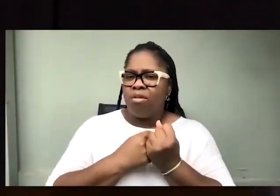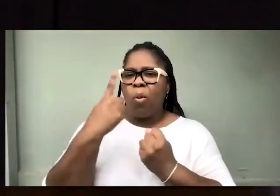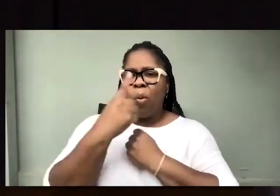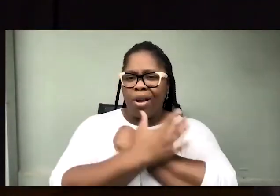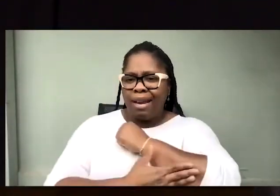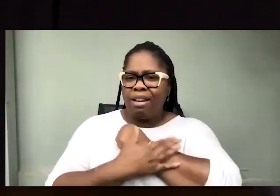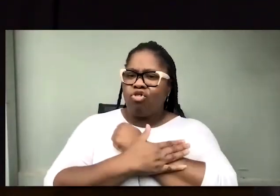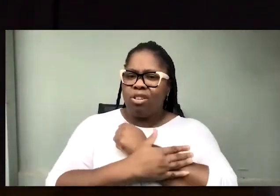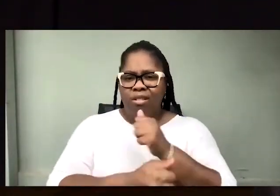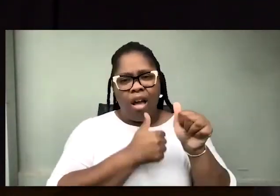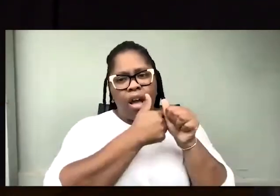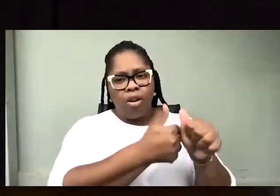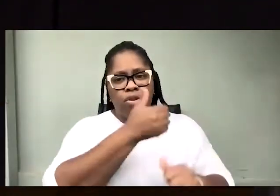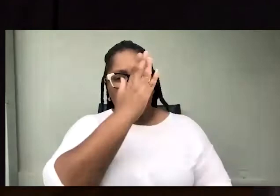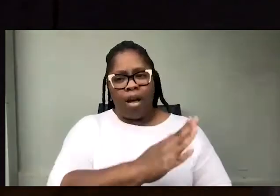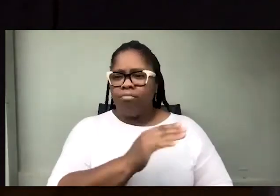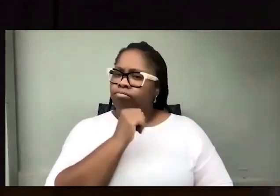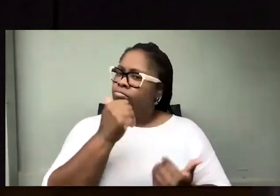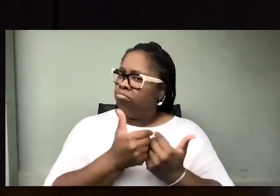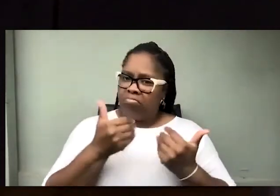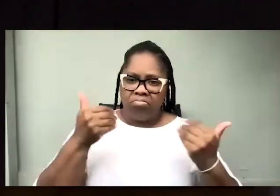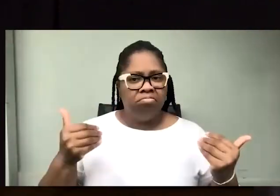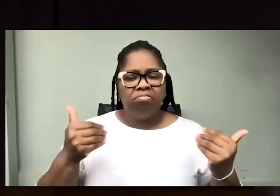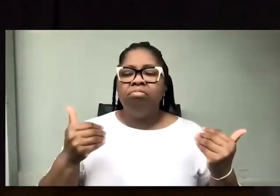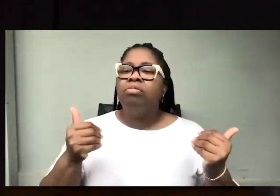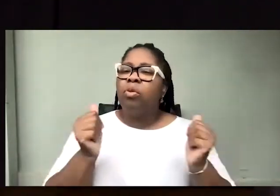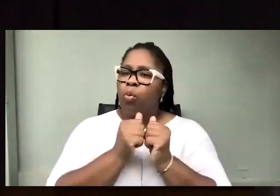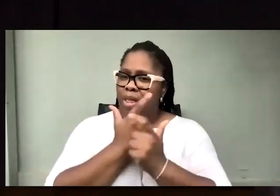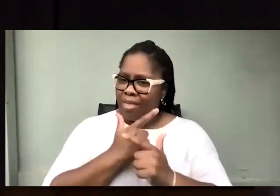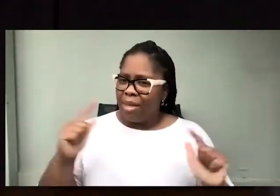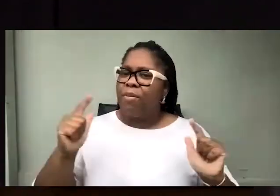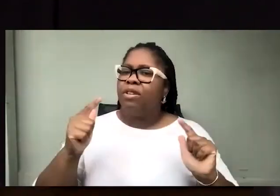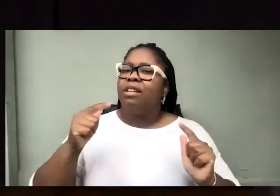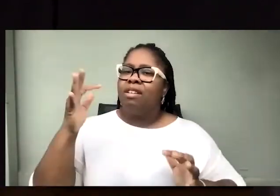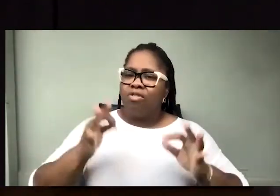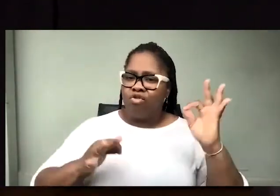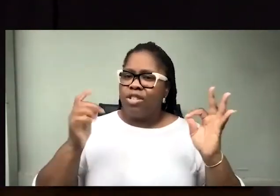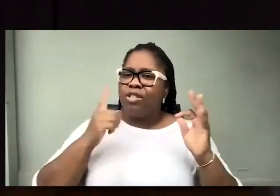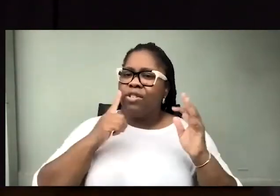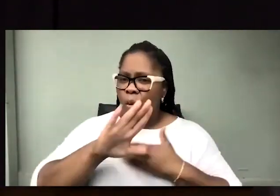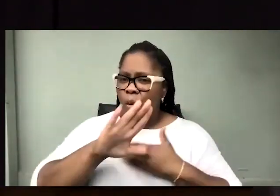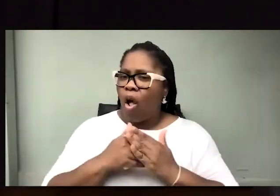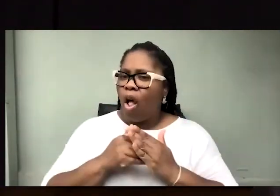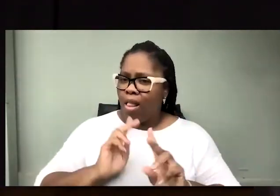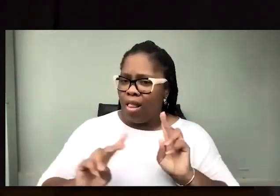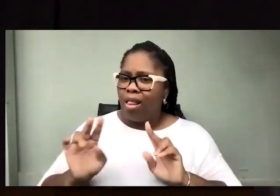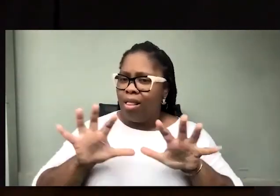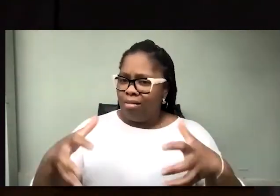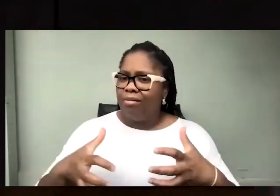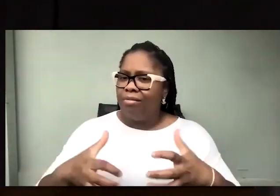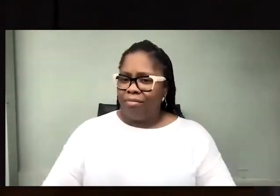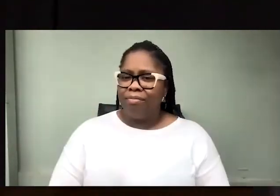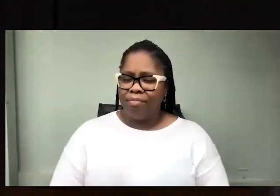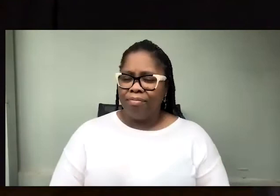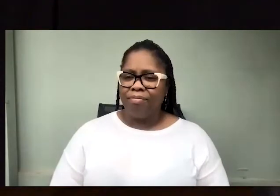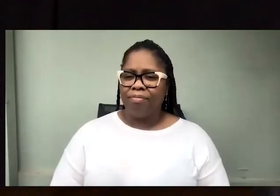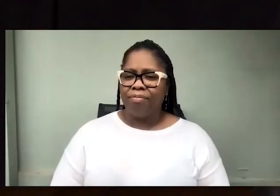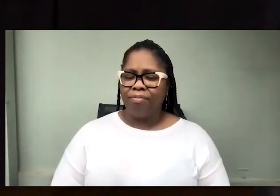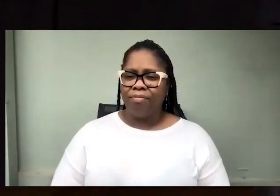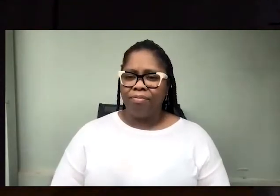stands, one nation, under God, indivisible, with liberty and justice for all.